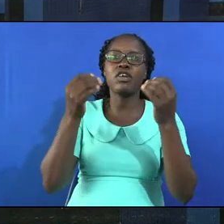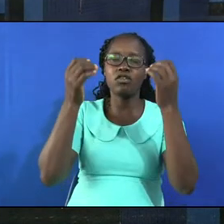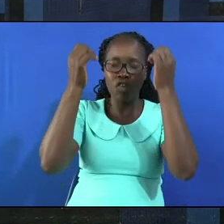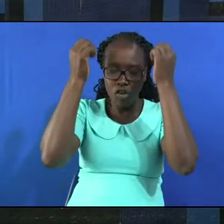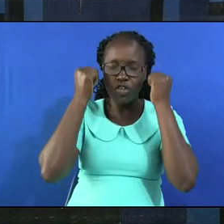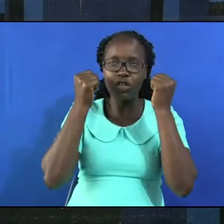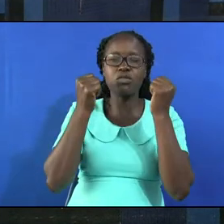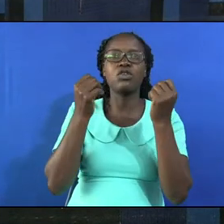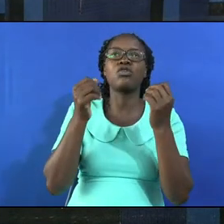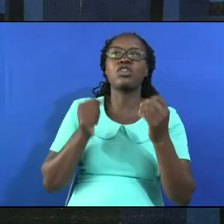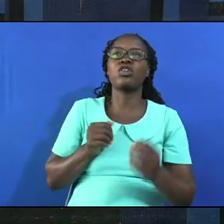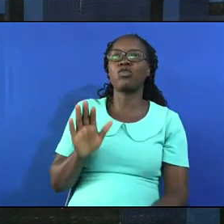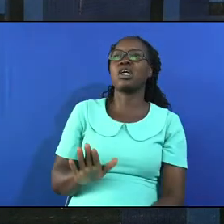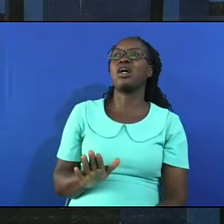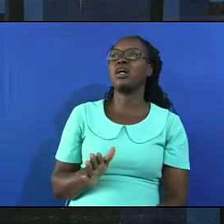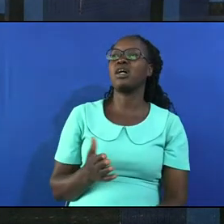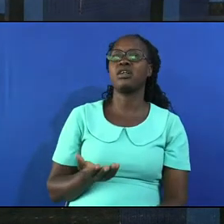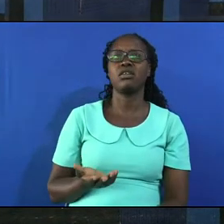contraceptives to the daughter.